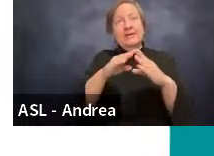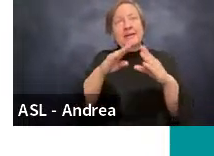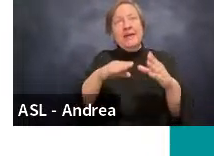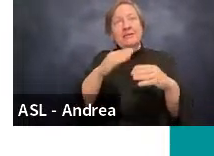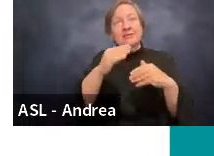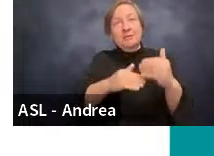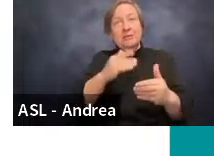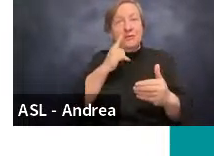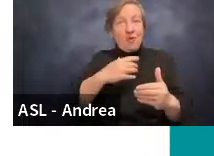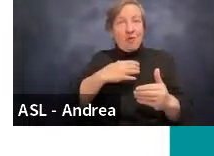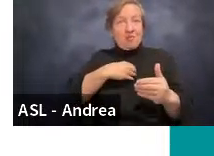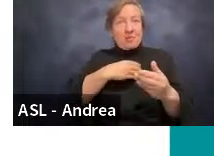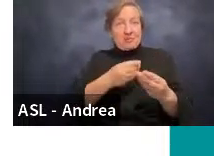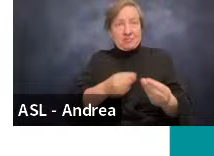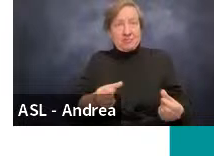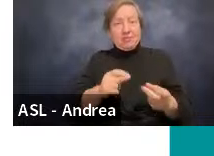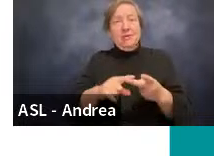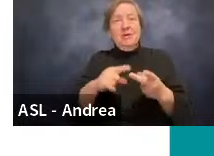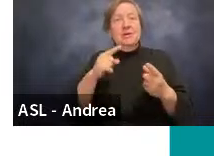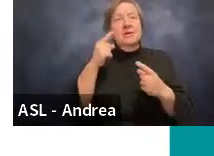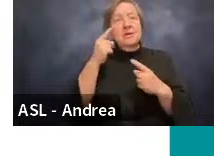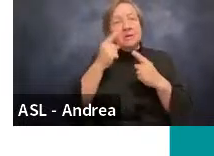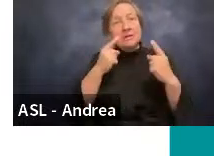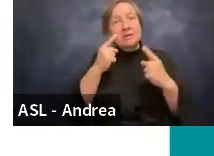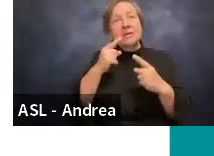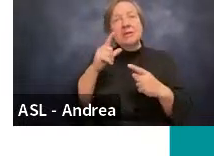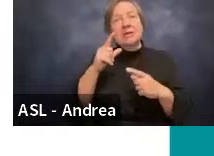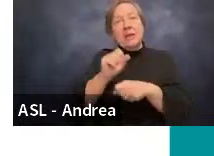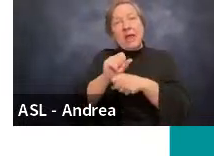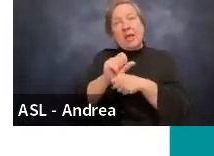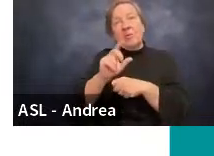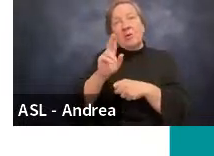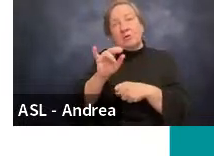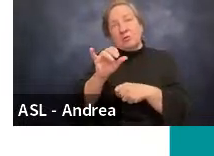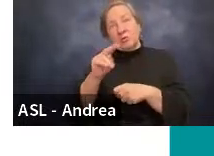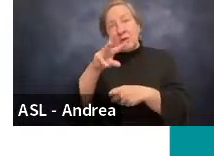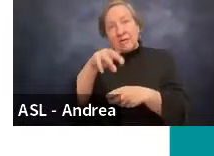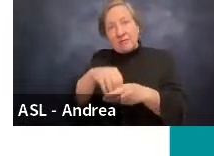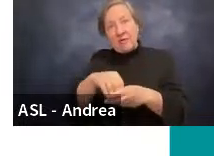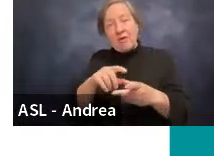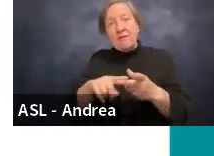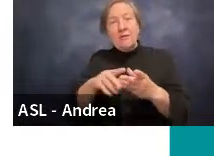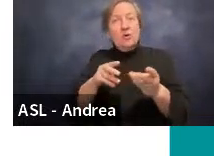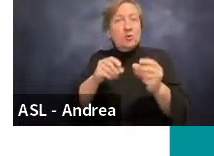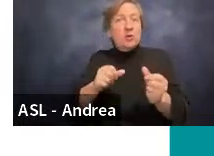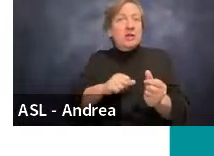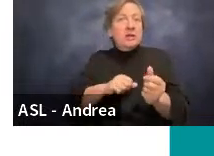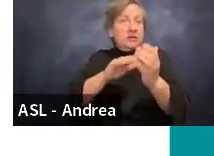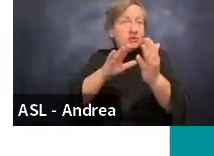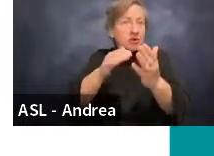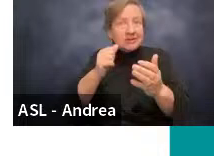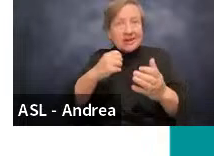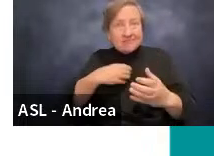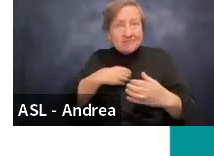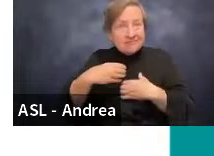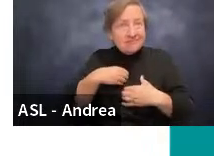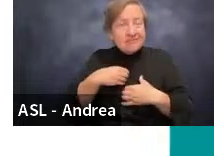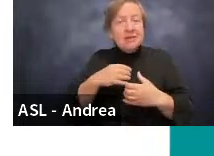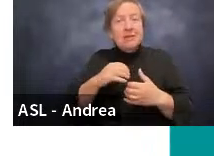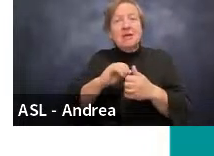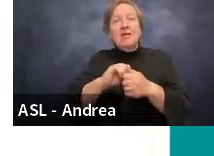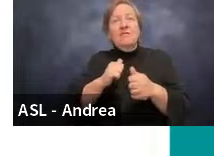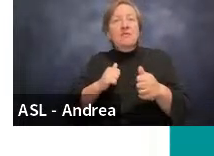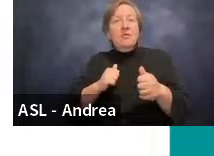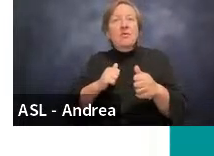for complaint resolution, considering the labor union's involvement, to swiftly address grievances and avoid